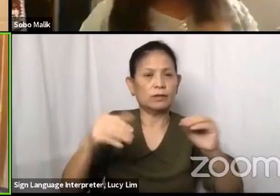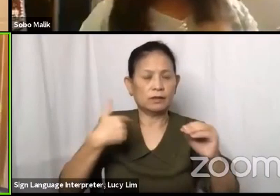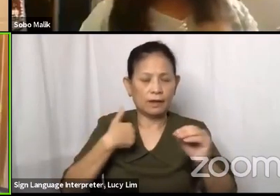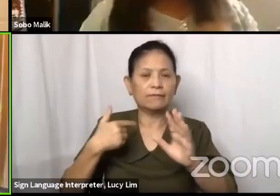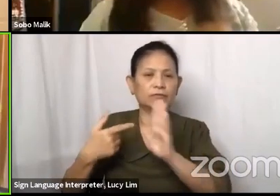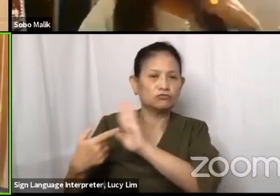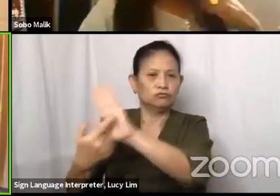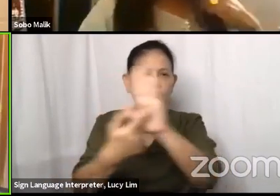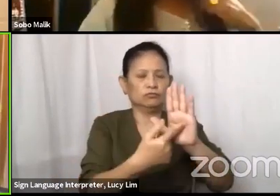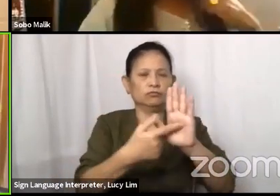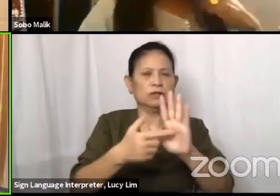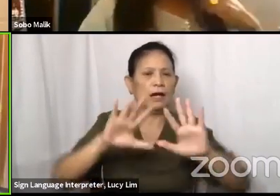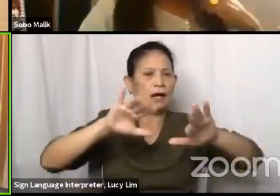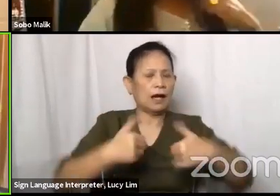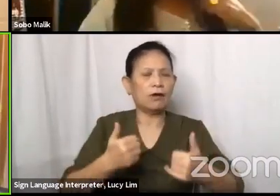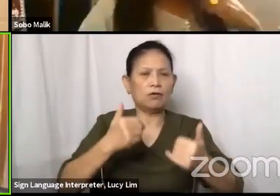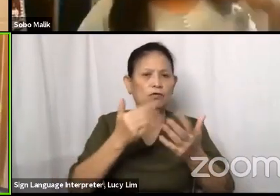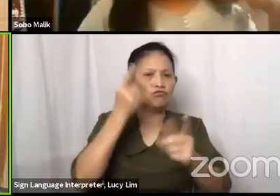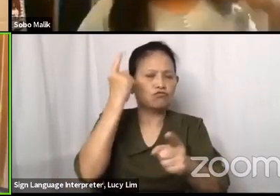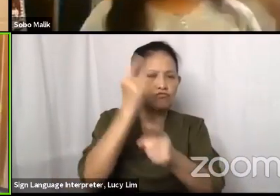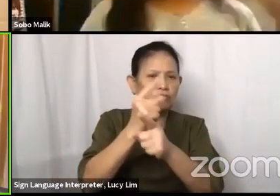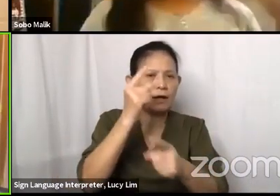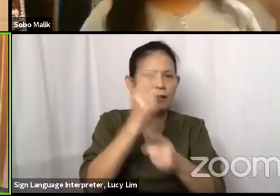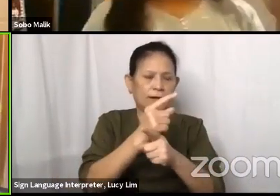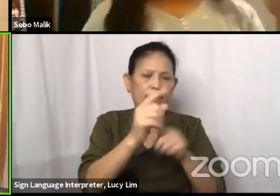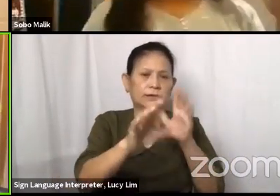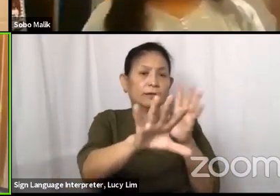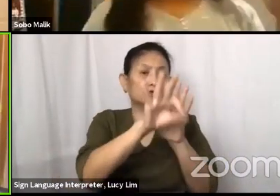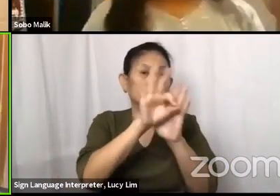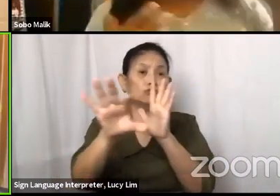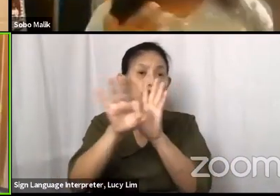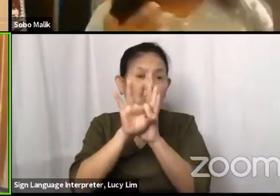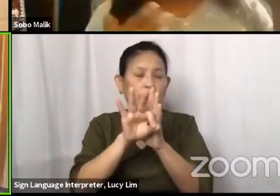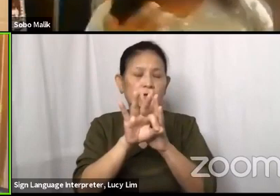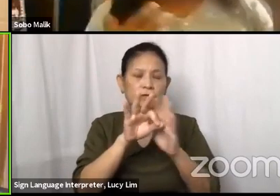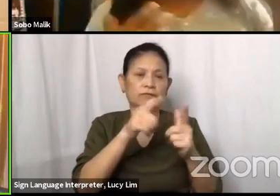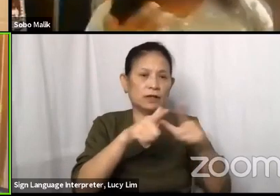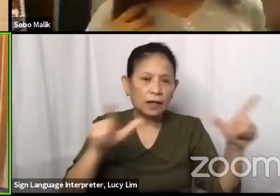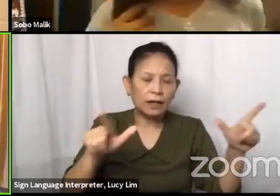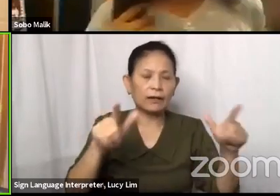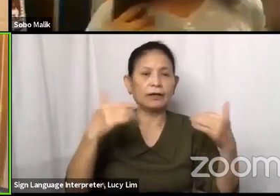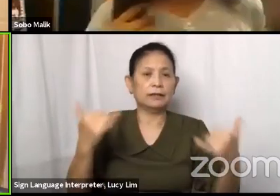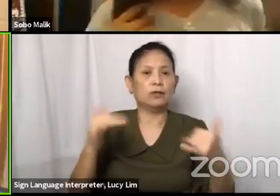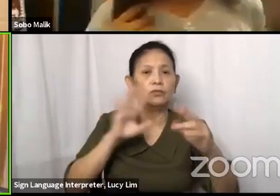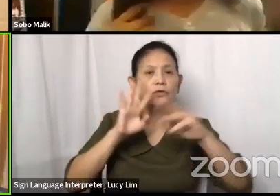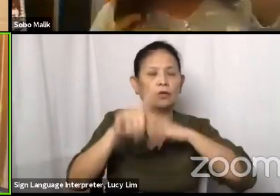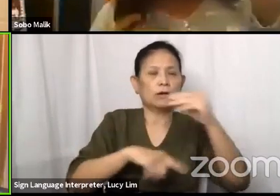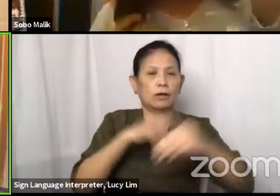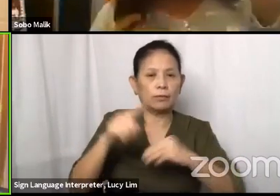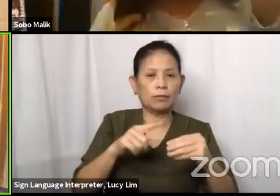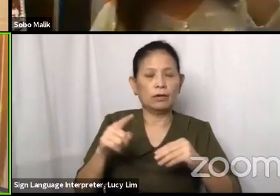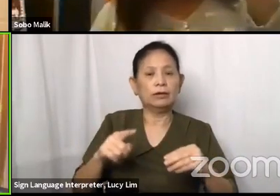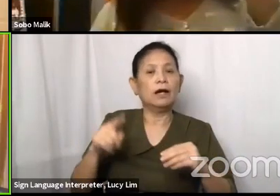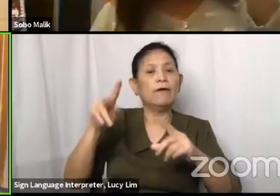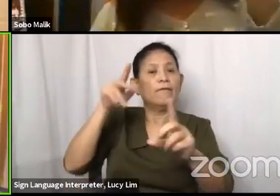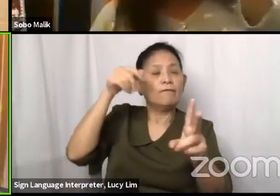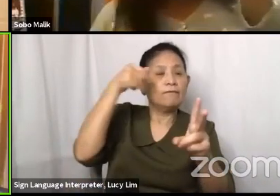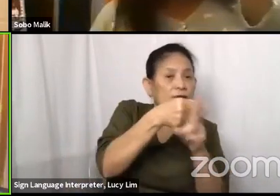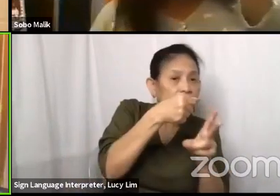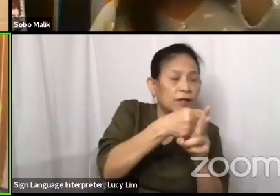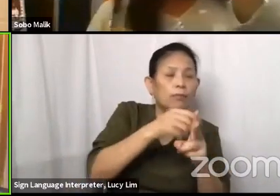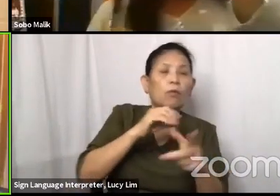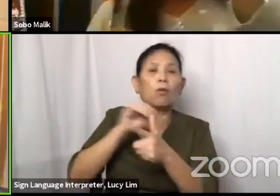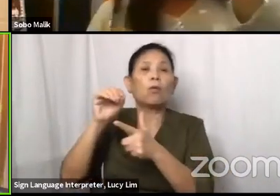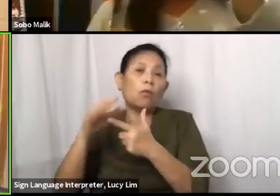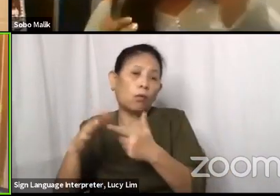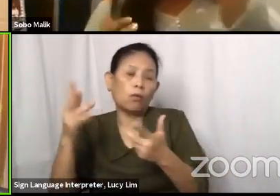that how rights-based language is important. So we now talk of people living with HIV and not victims of HIV. So I think using